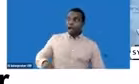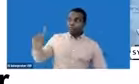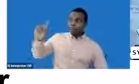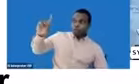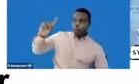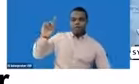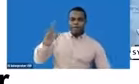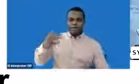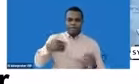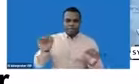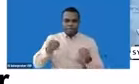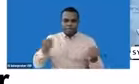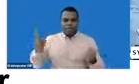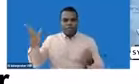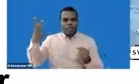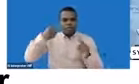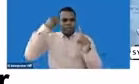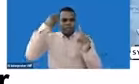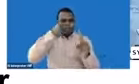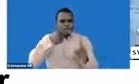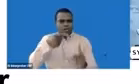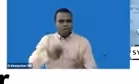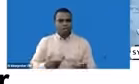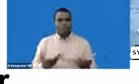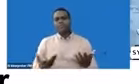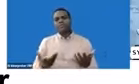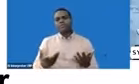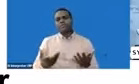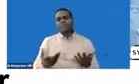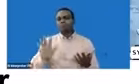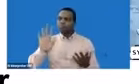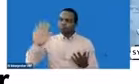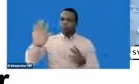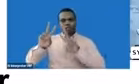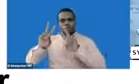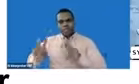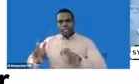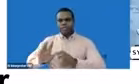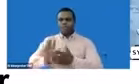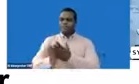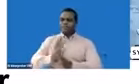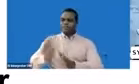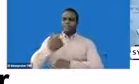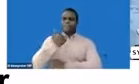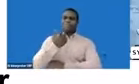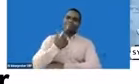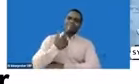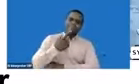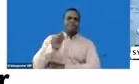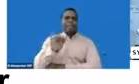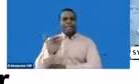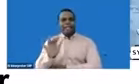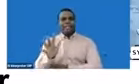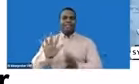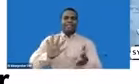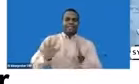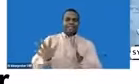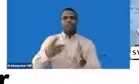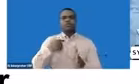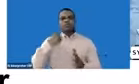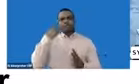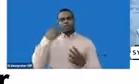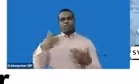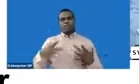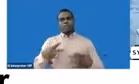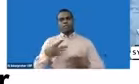also provide a link to that. There is at least one recording free of charge, I know, with her talking about that.